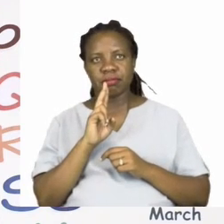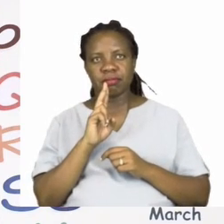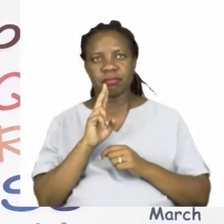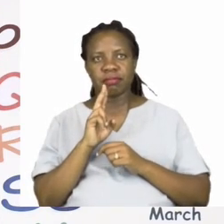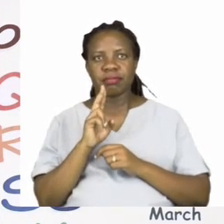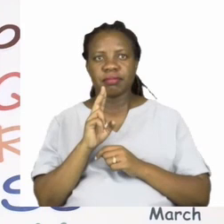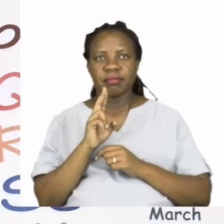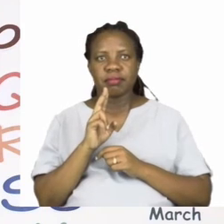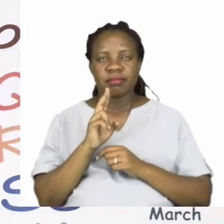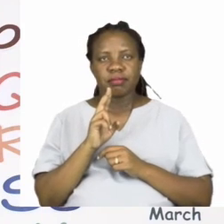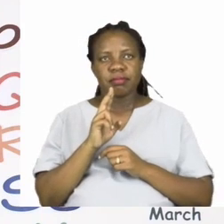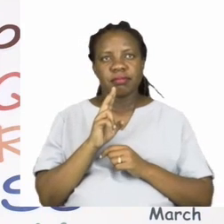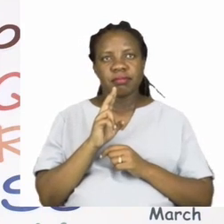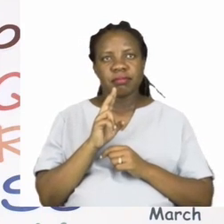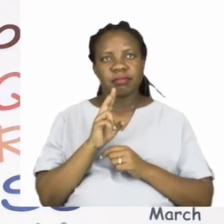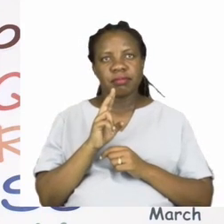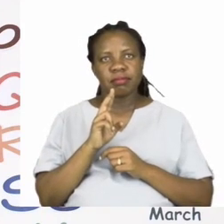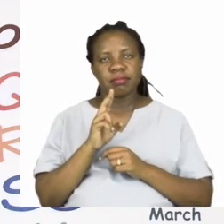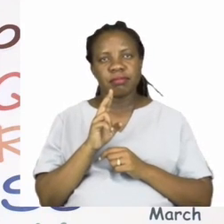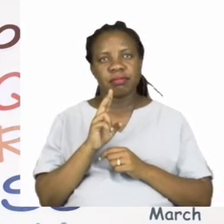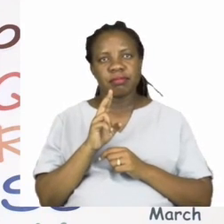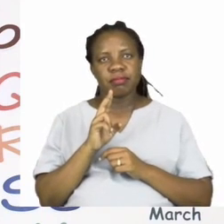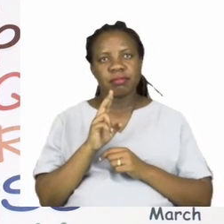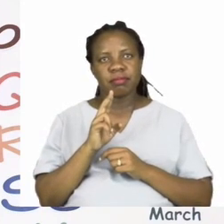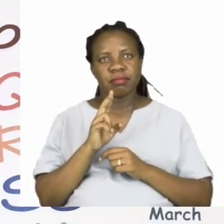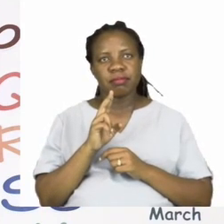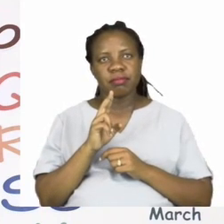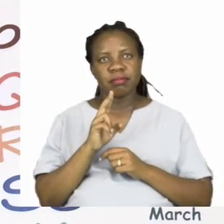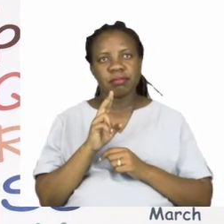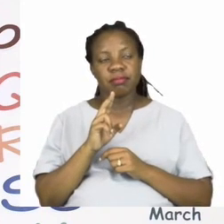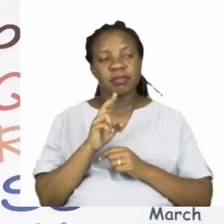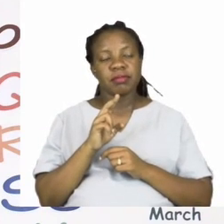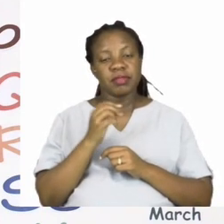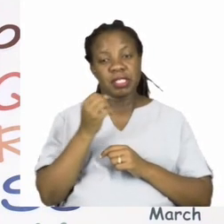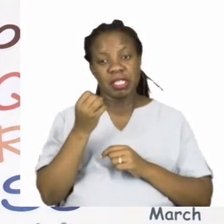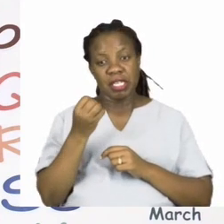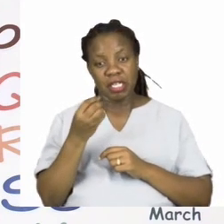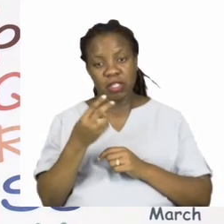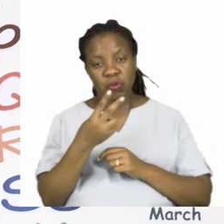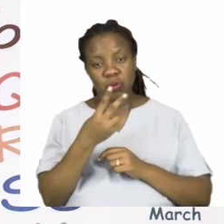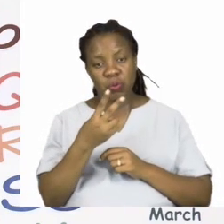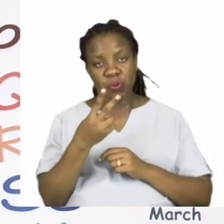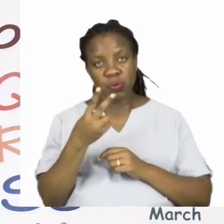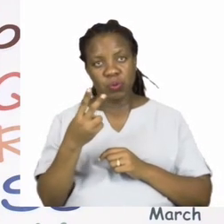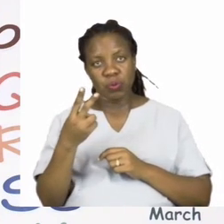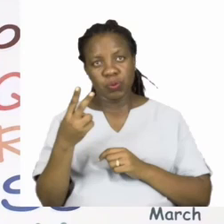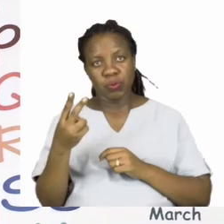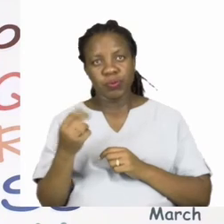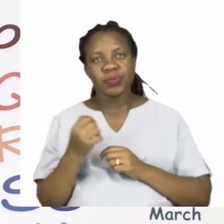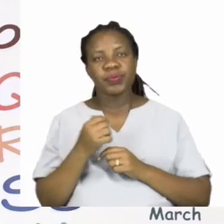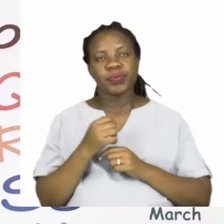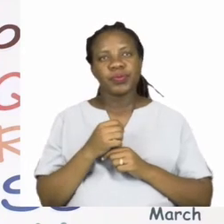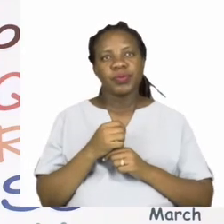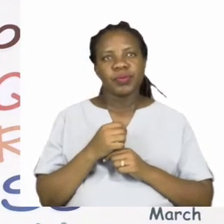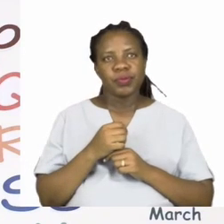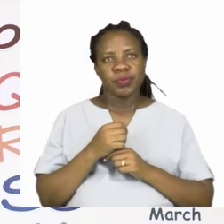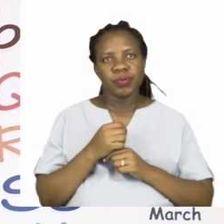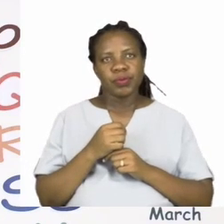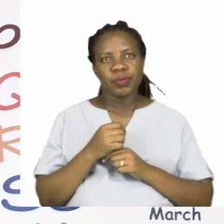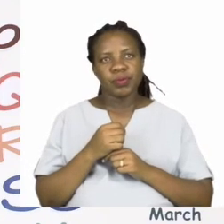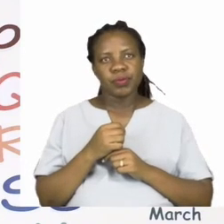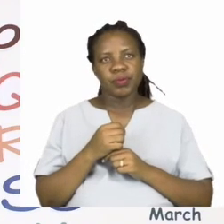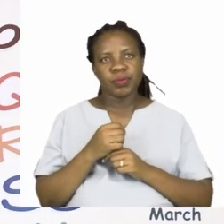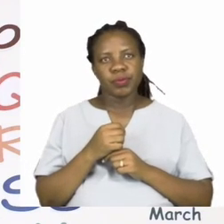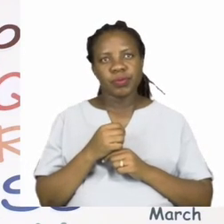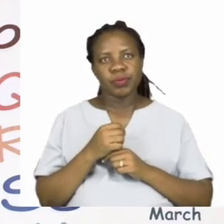So, we know that if we count in twos, we will get to our answer. So, we can take our fingers